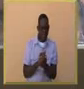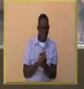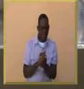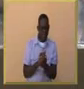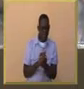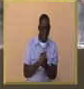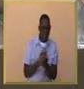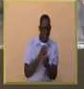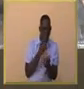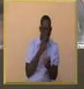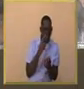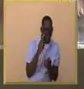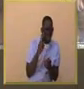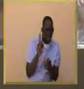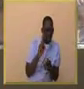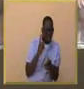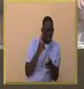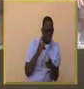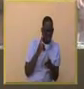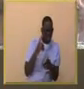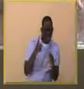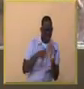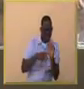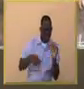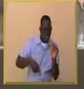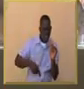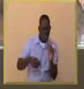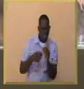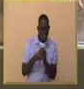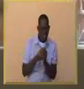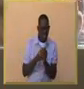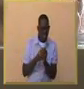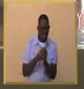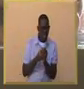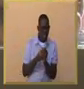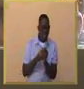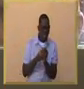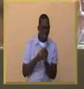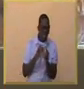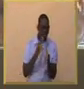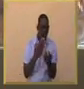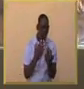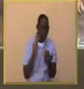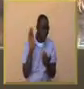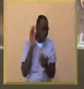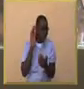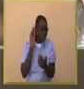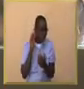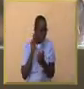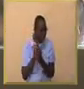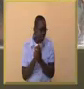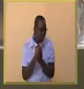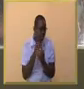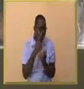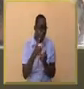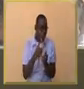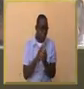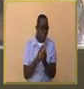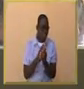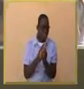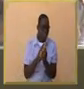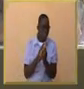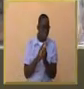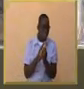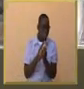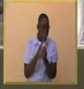Will they tell us about their work while they're in the country? Shh, let me just hear. Yes, Mr. Thornberry says there's going